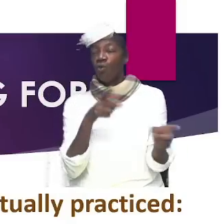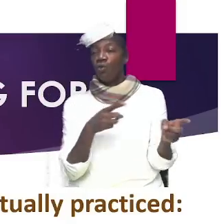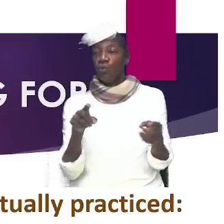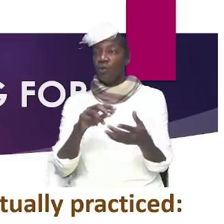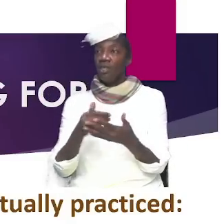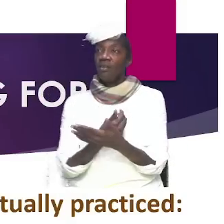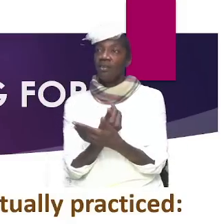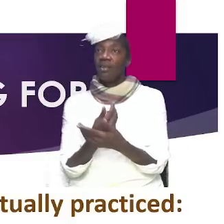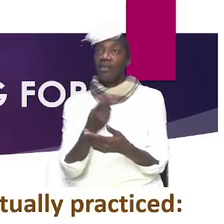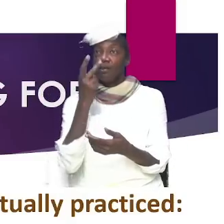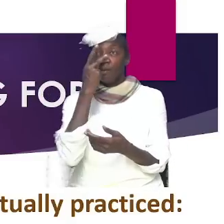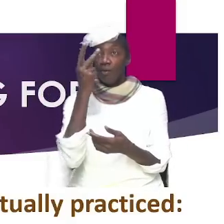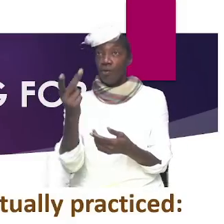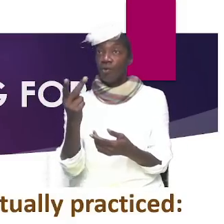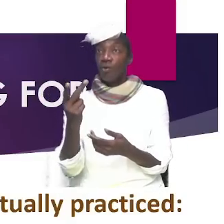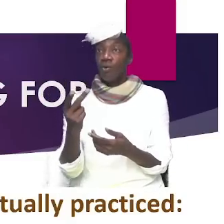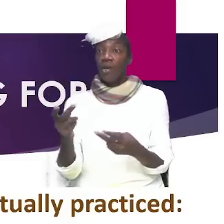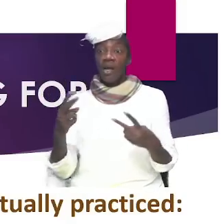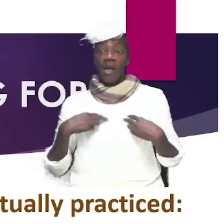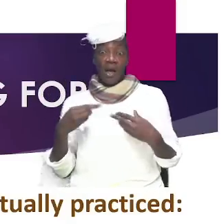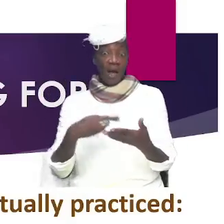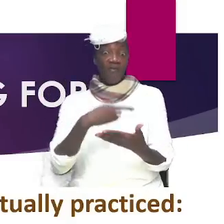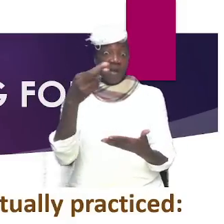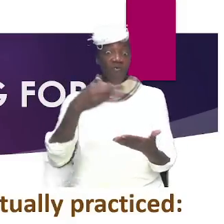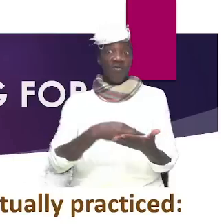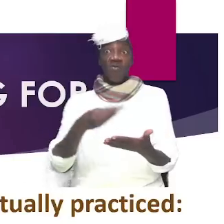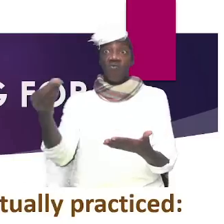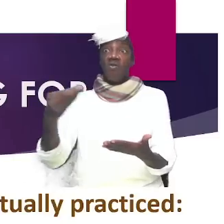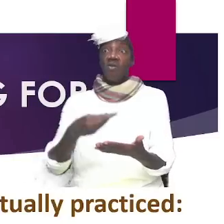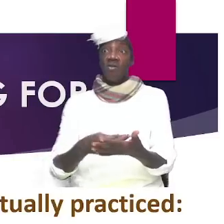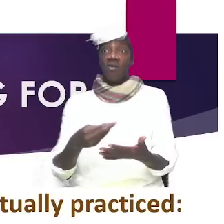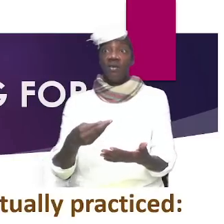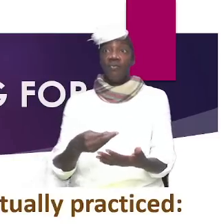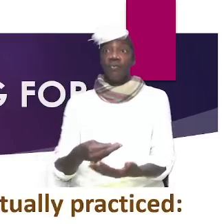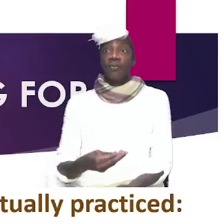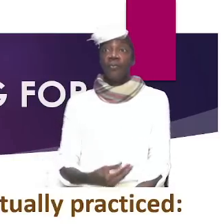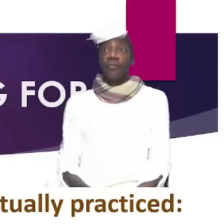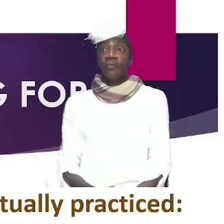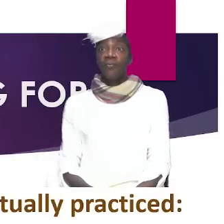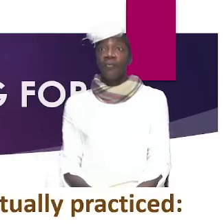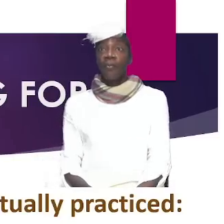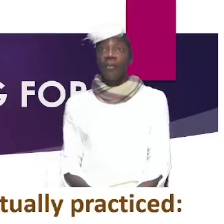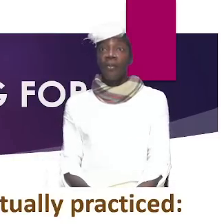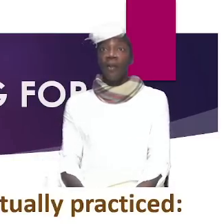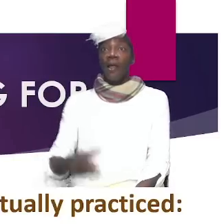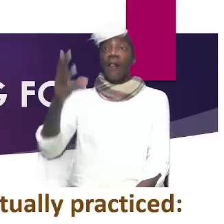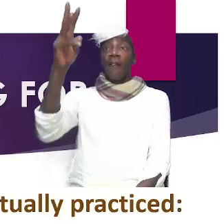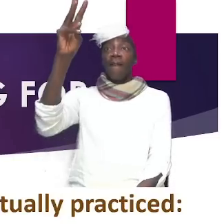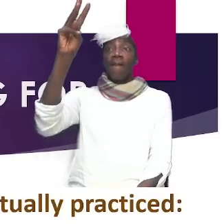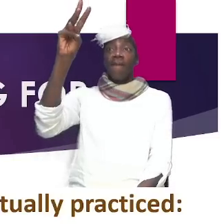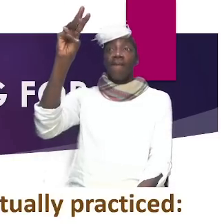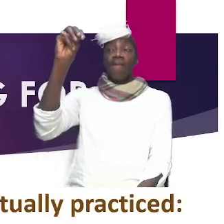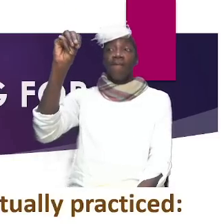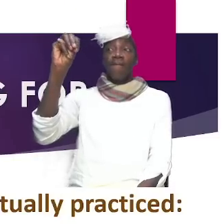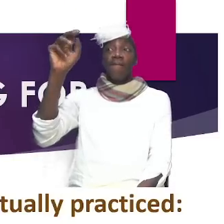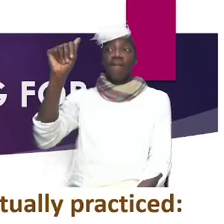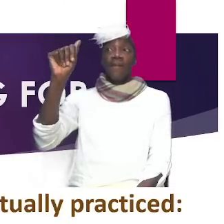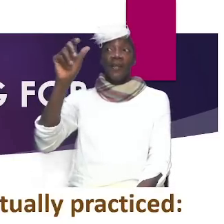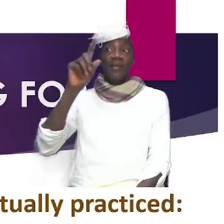good have their reward in full. St. Matthew chapter 16 and verse 15 is